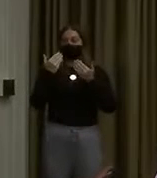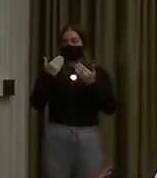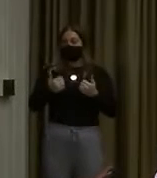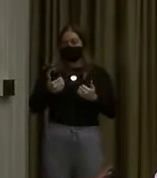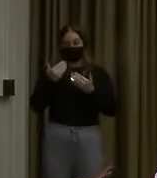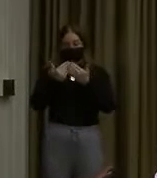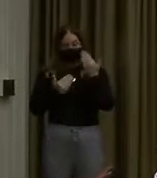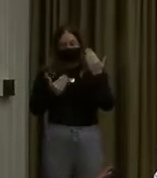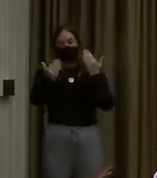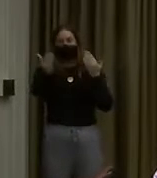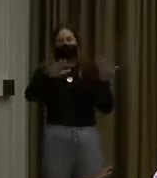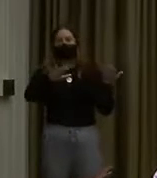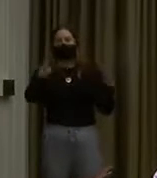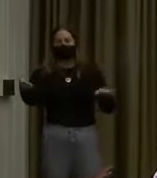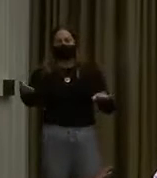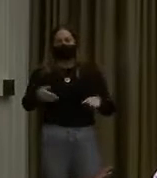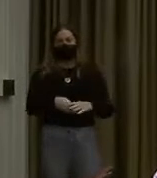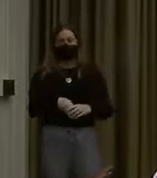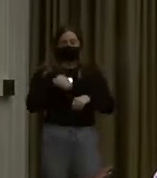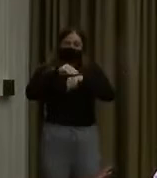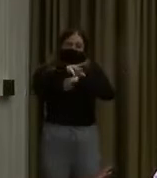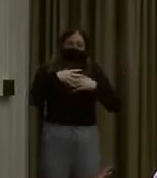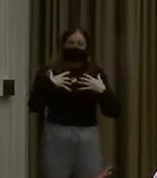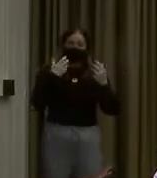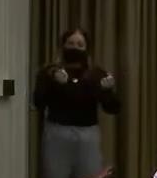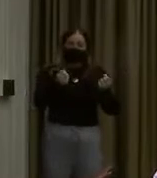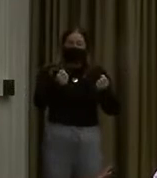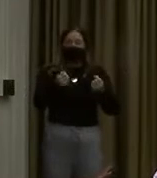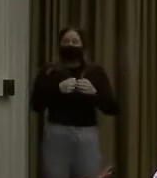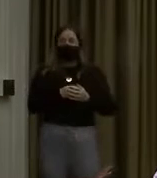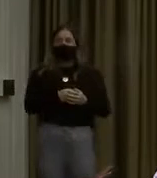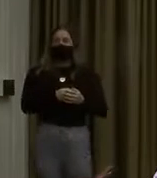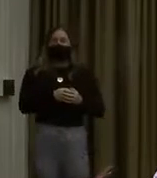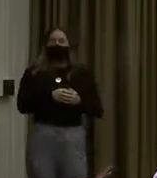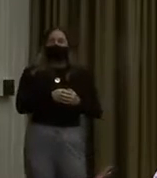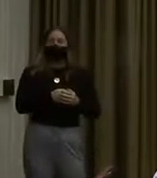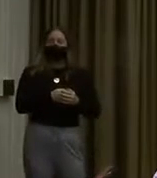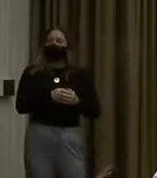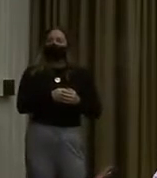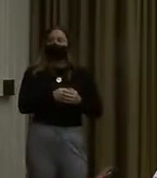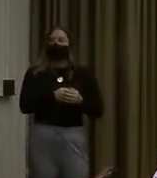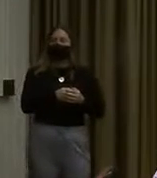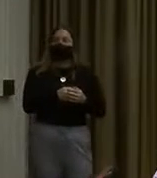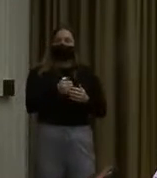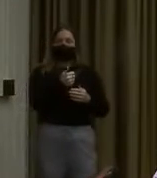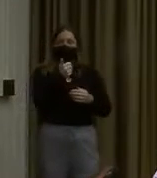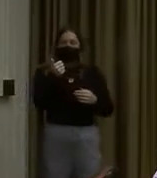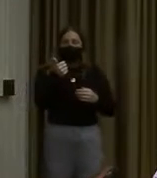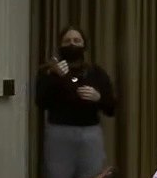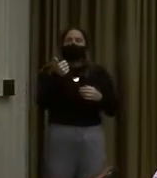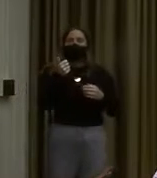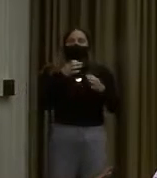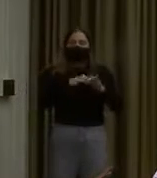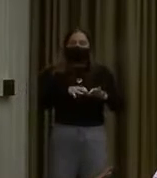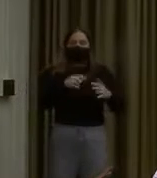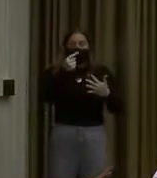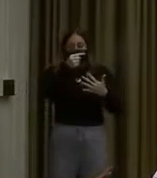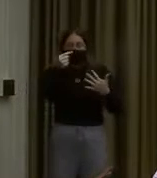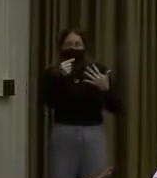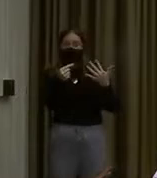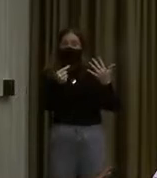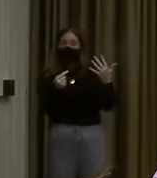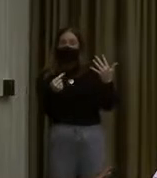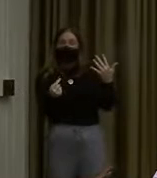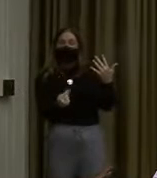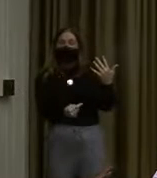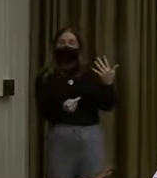that affect all dynamics of health. But key among and underlying each one of these determinants